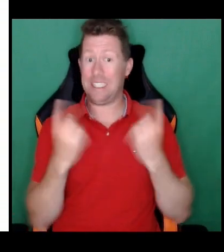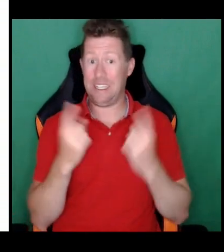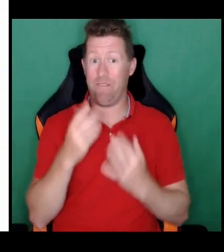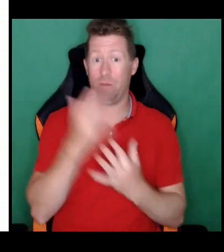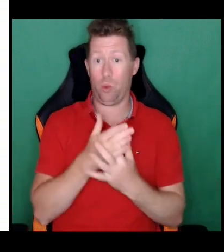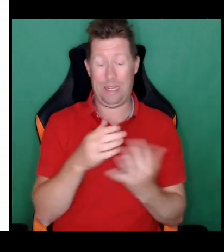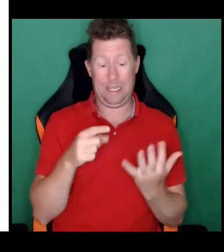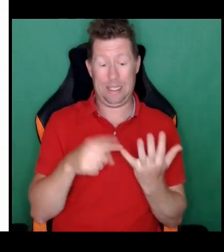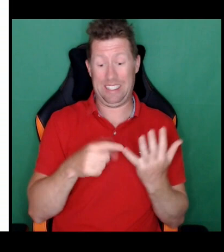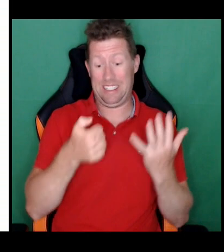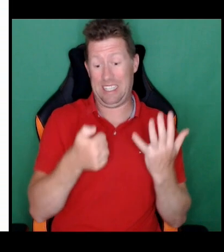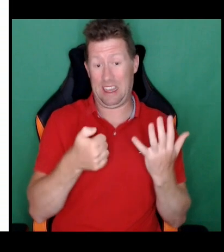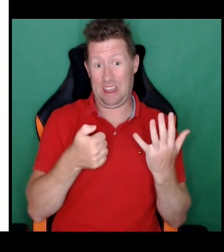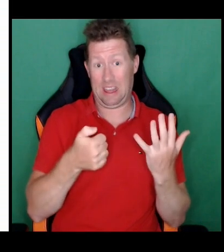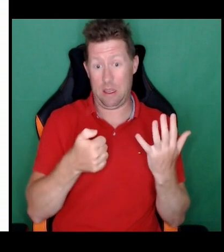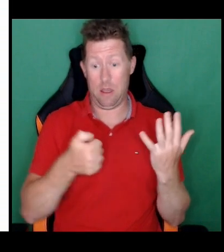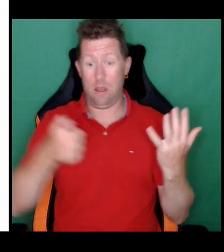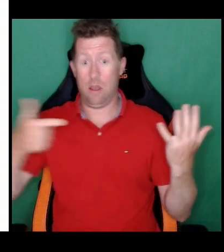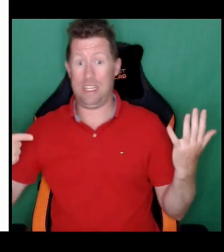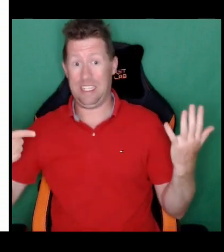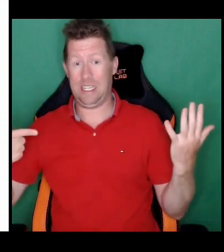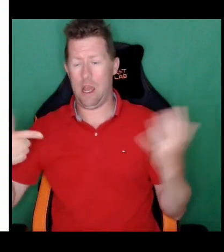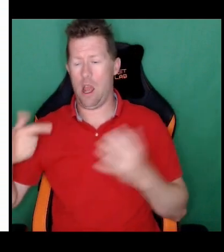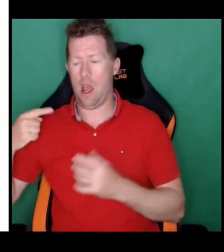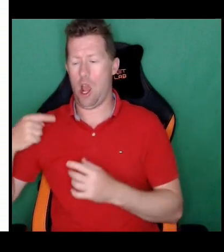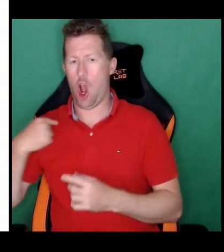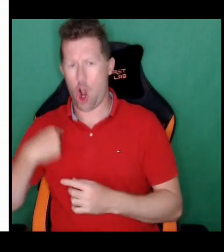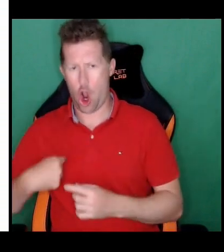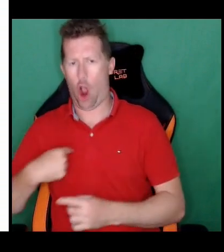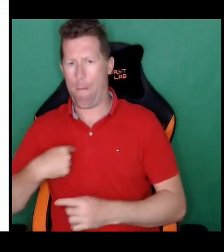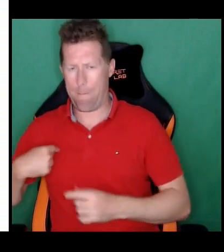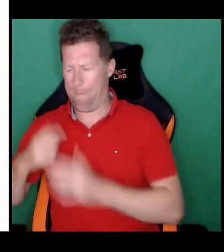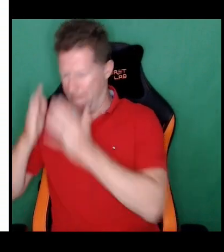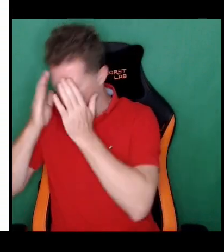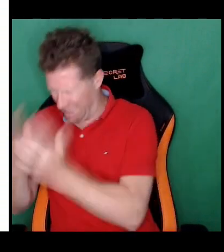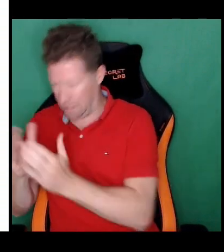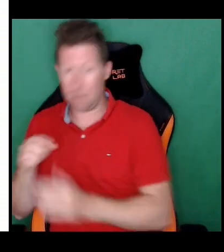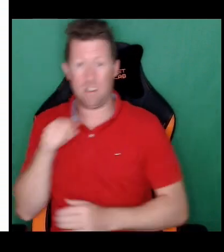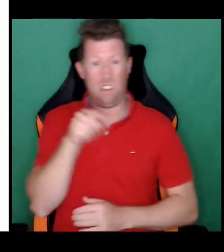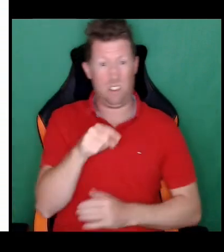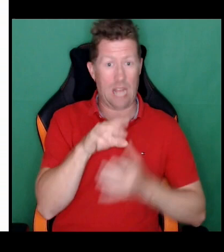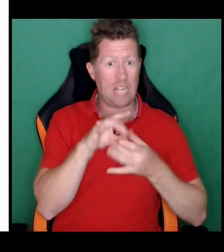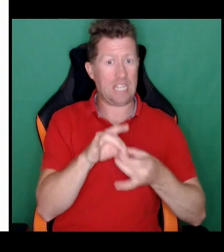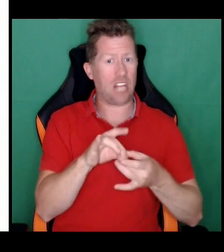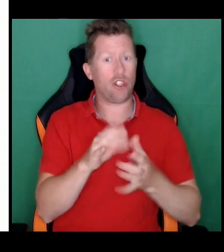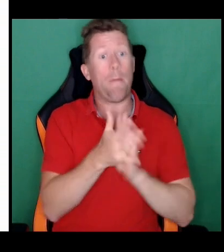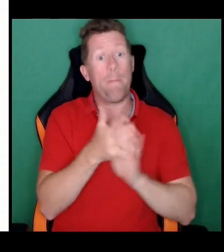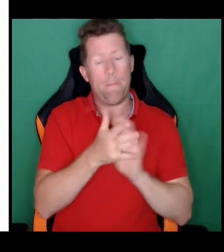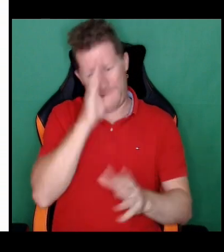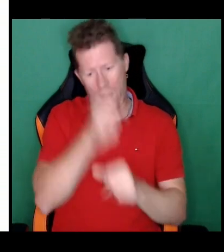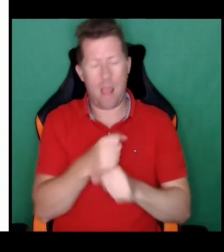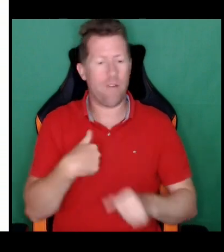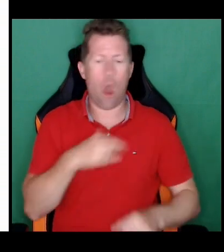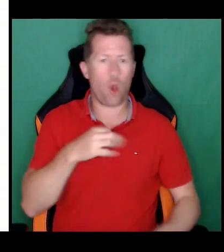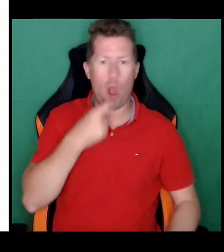final segment, the segment we call the committed or the addicted, is that this segment believe that they are not addicted